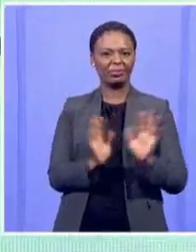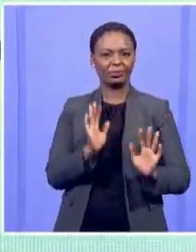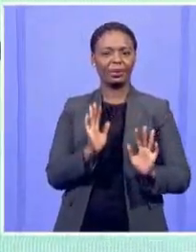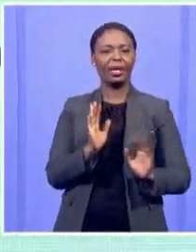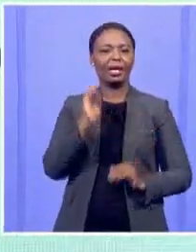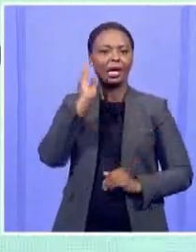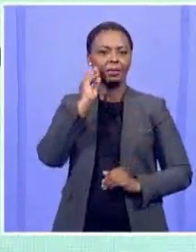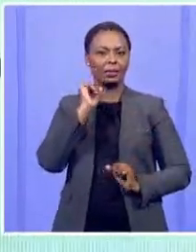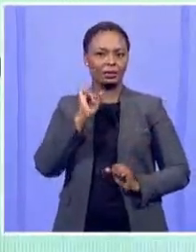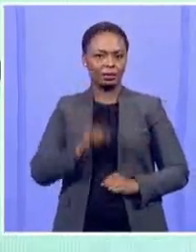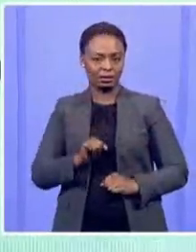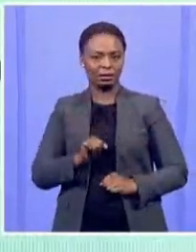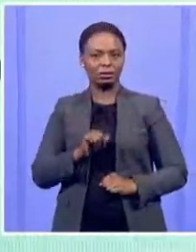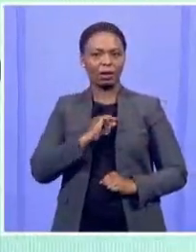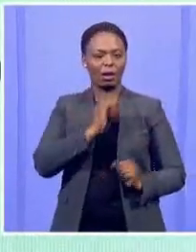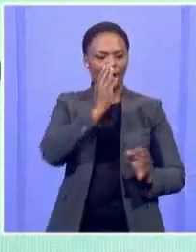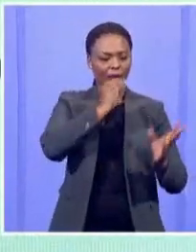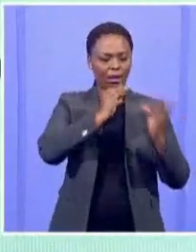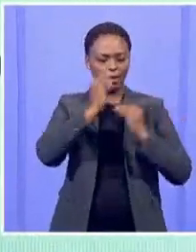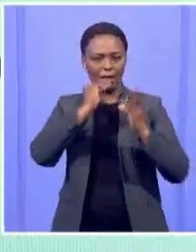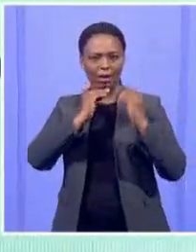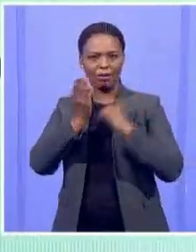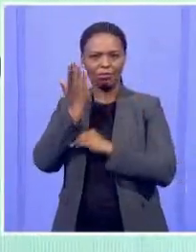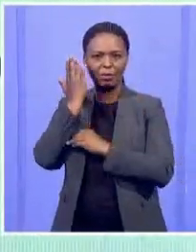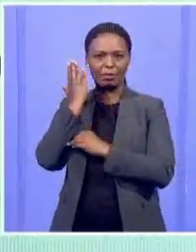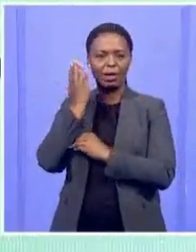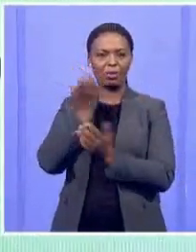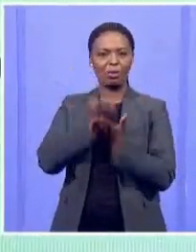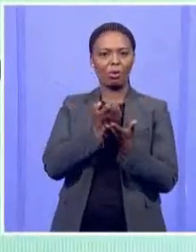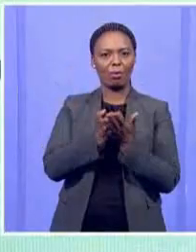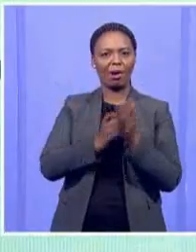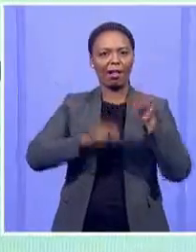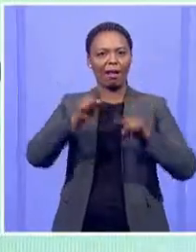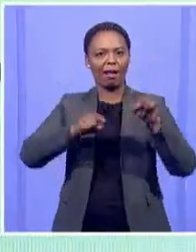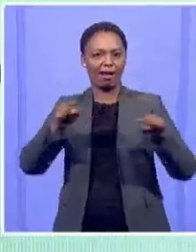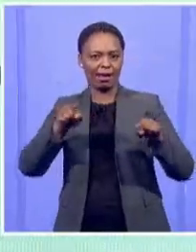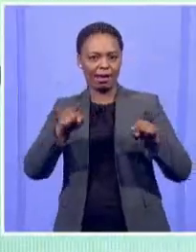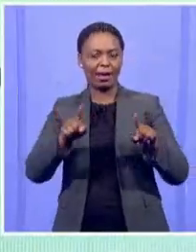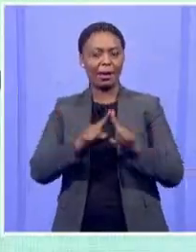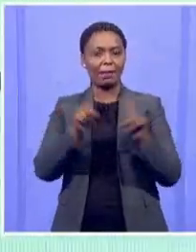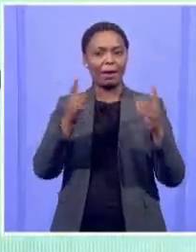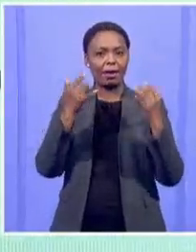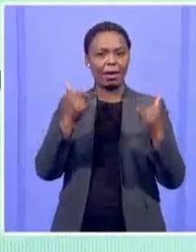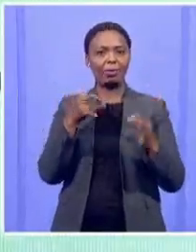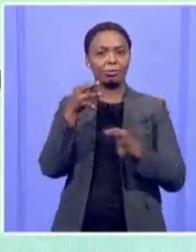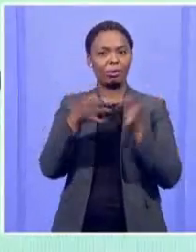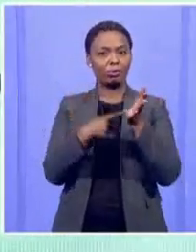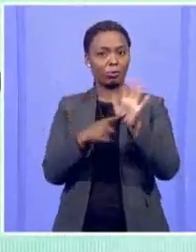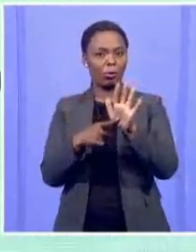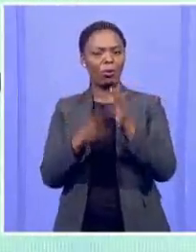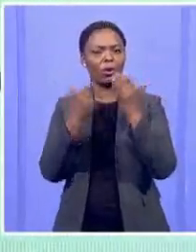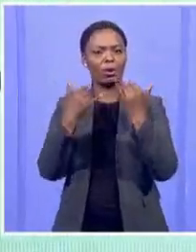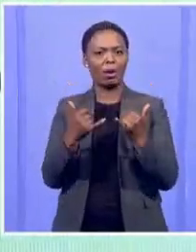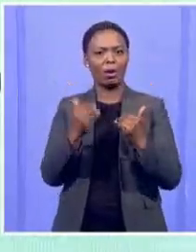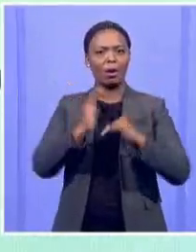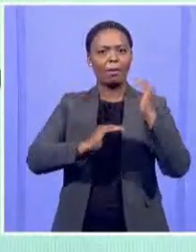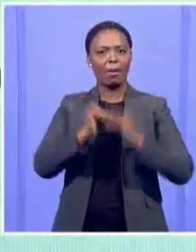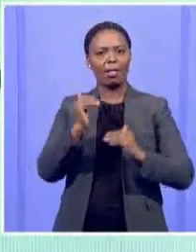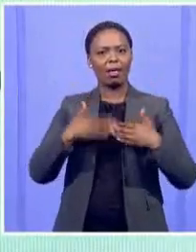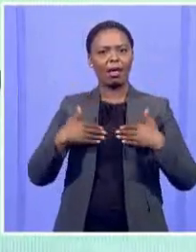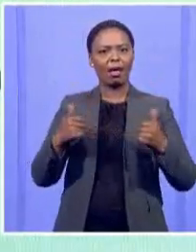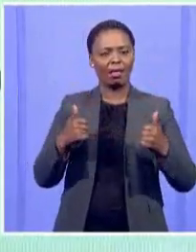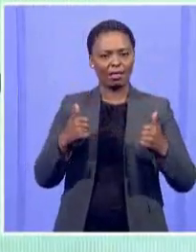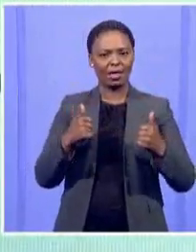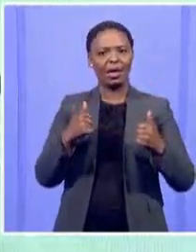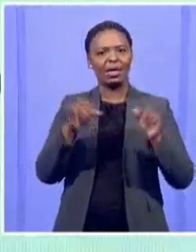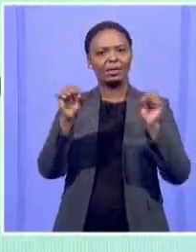learned from other previous economic downturns has demonstrated that in order to build a better health system